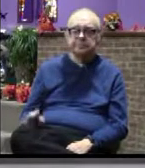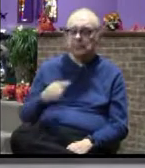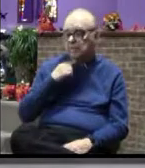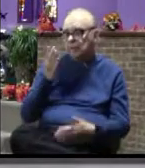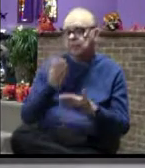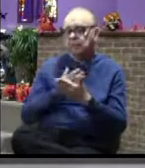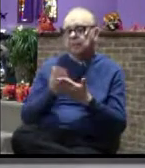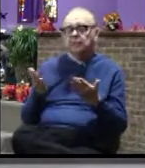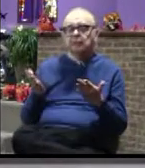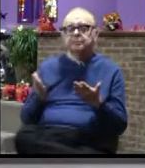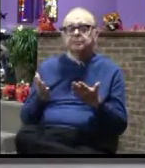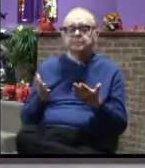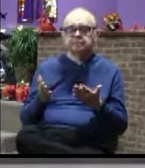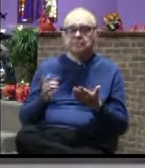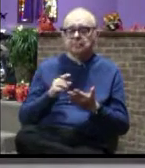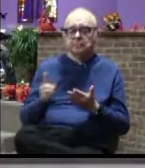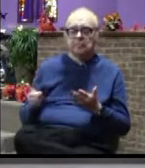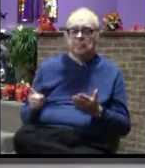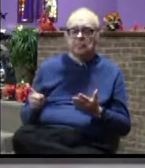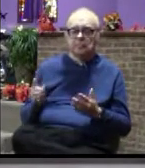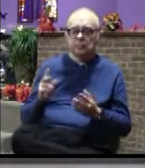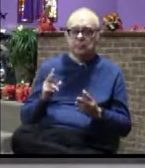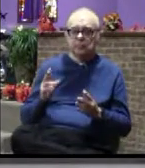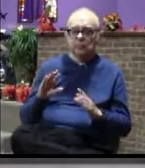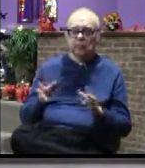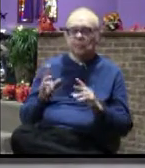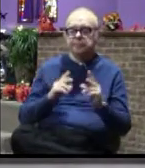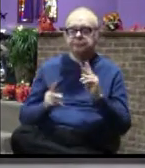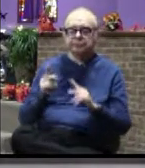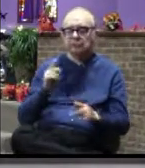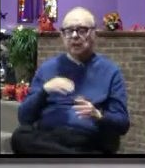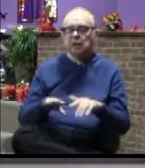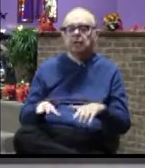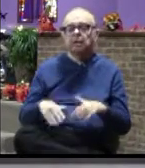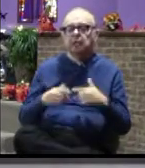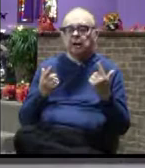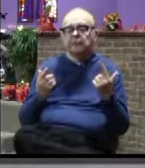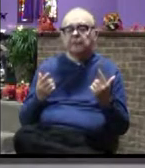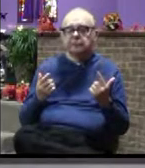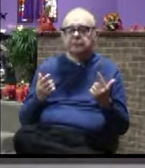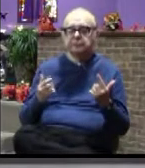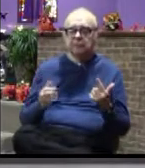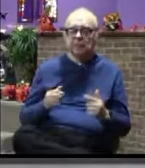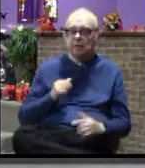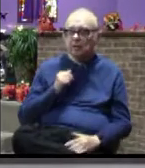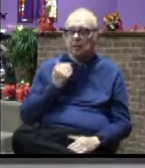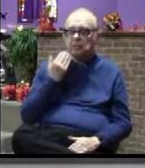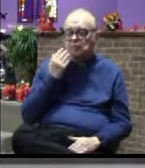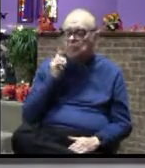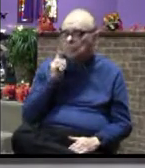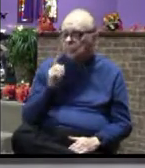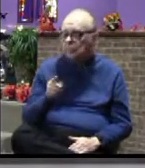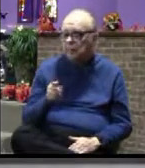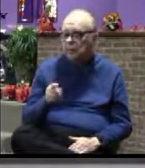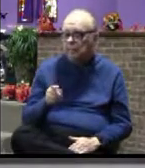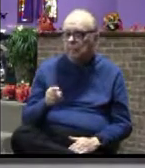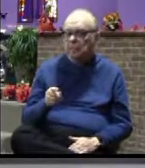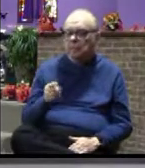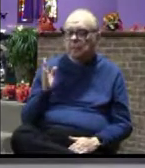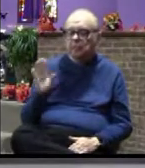let me tell y'all something there are a bunch of people out here in this life that don't know you